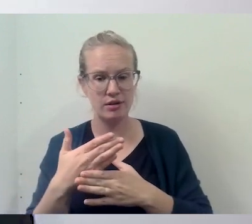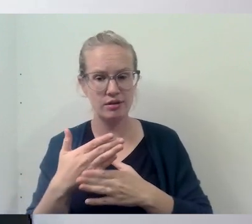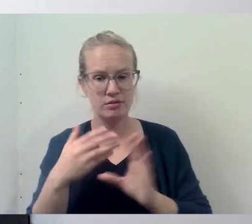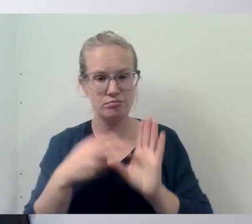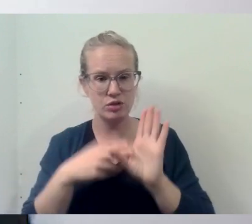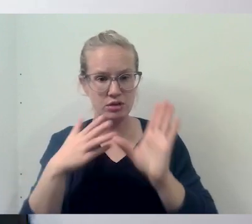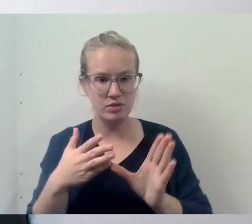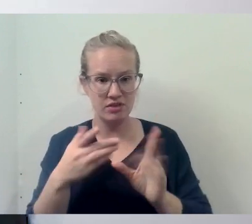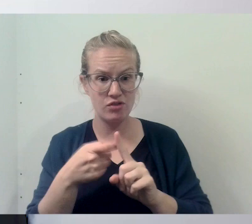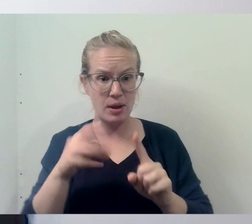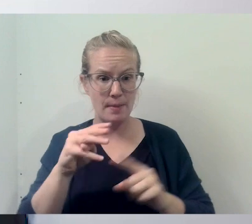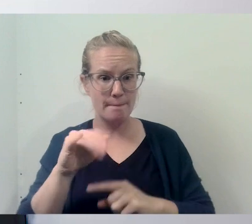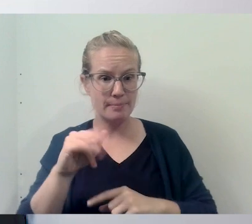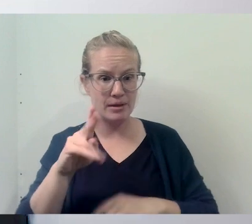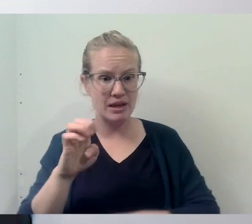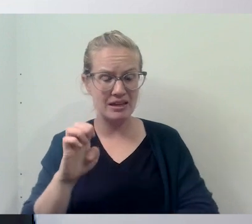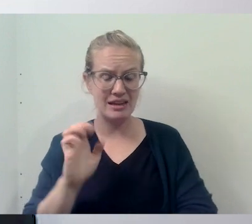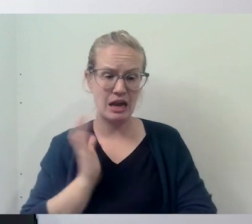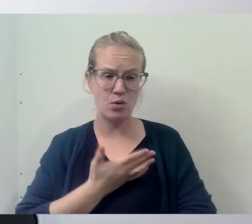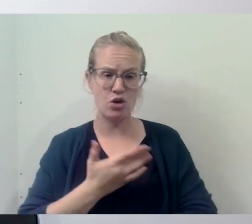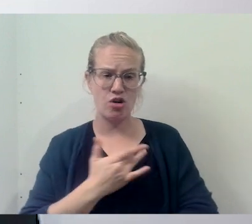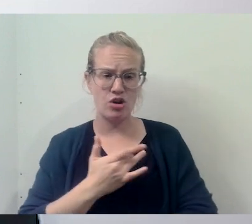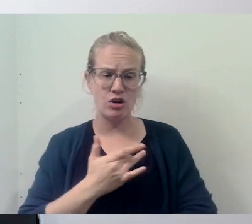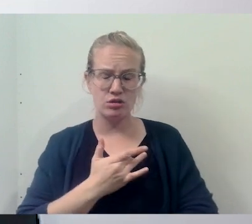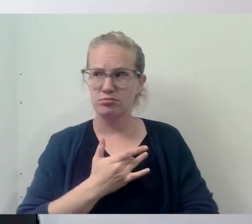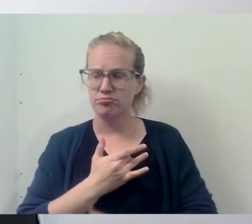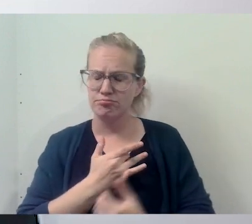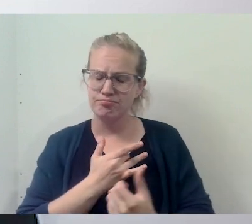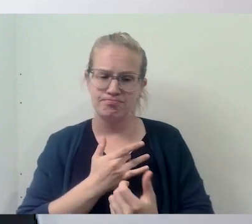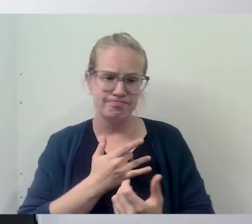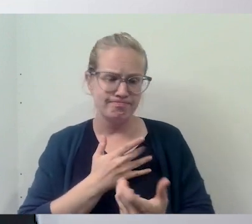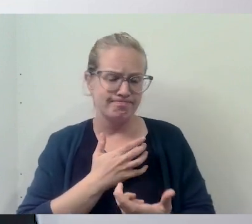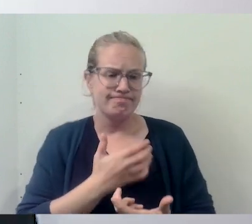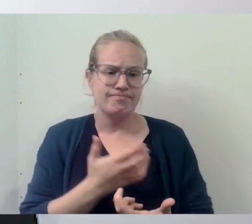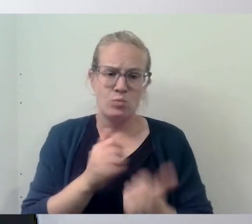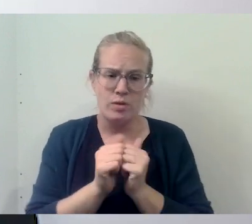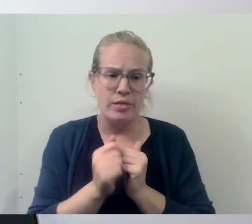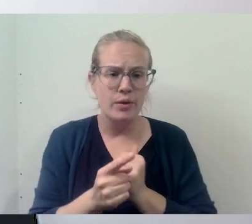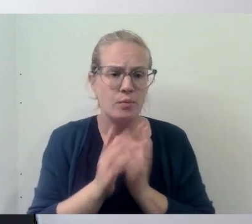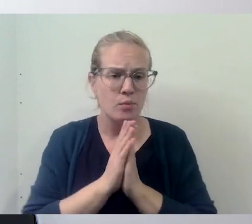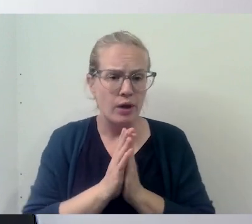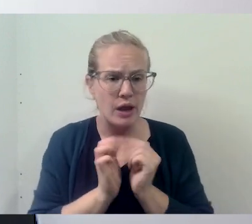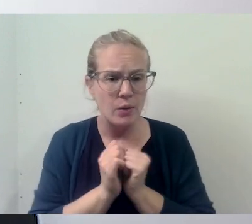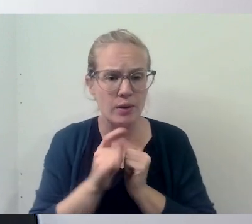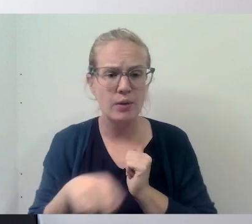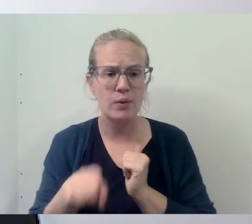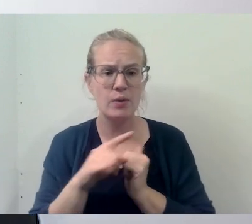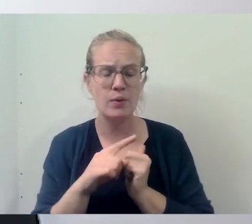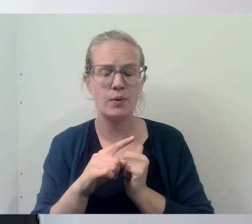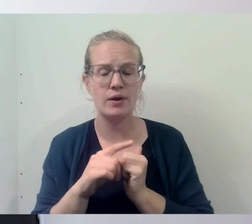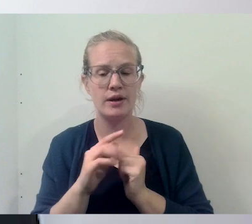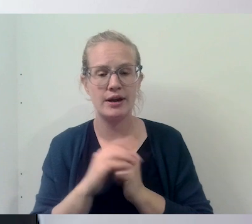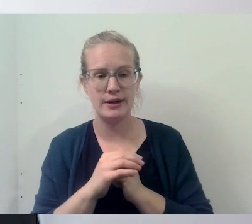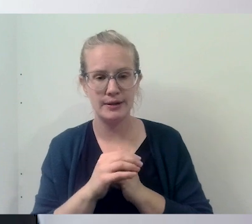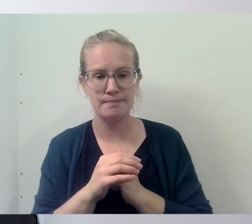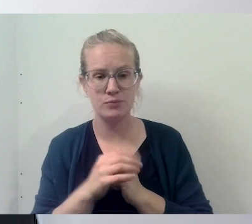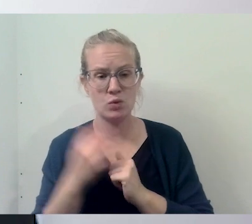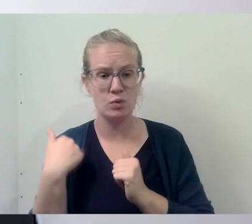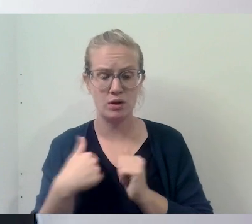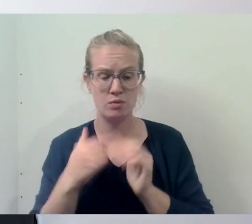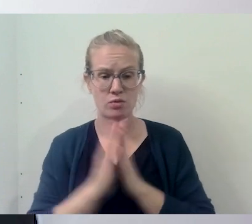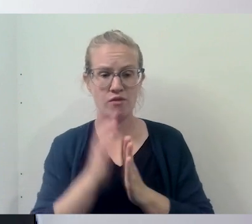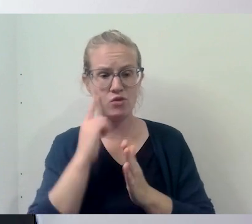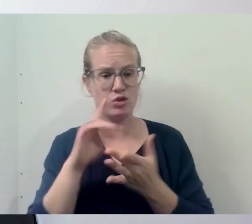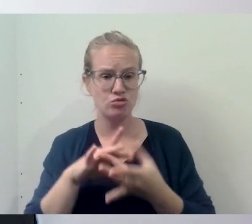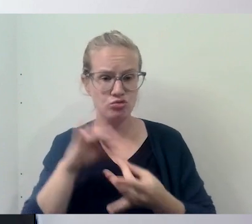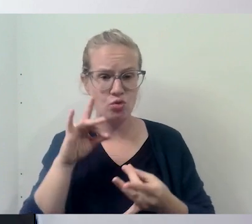participants from Maine that our hearts are with you and, uh, we're praying with you and, and, uh, we pray for